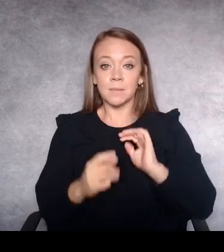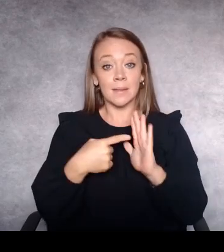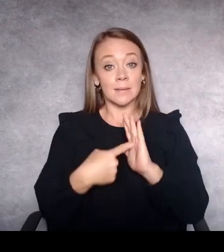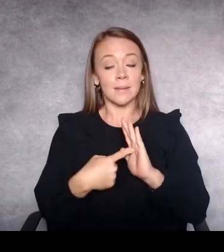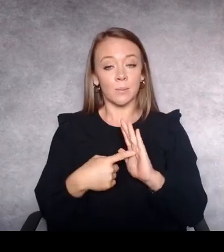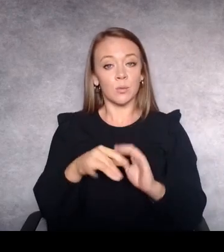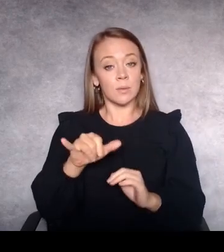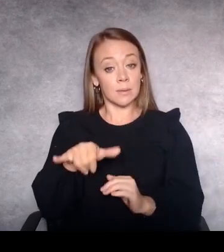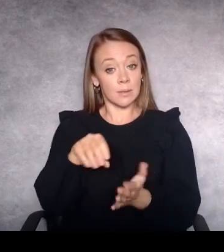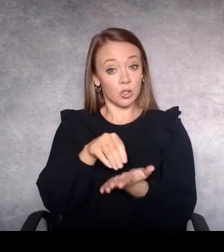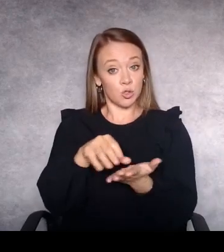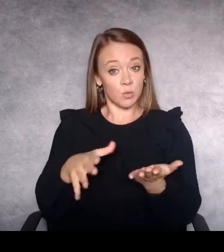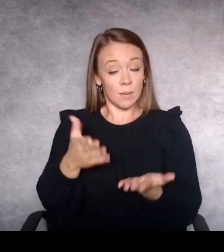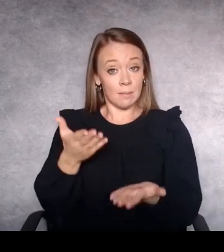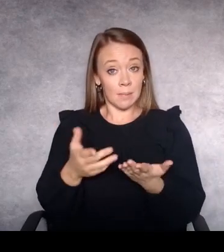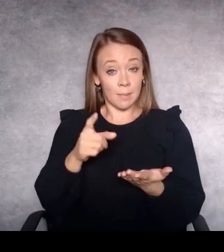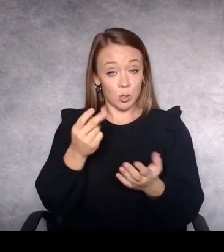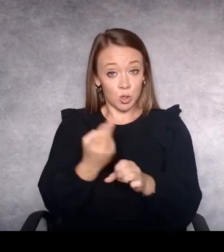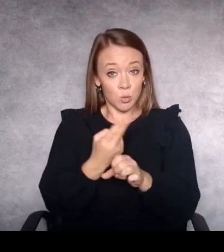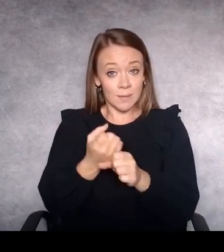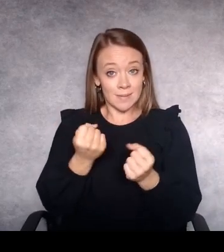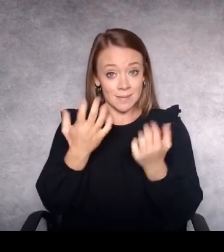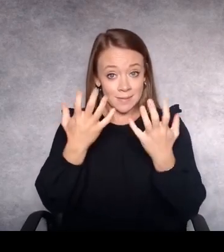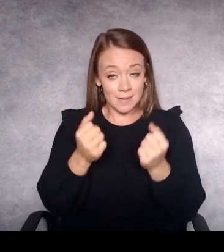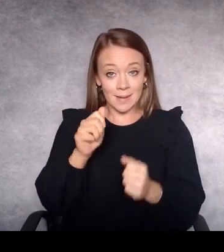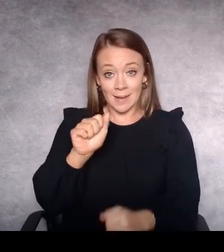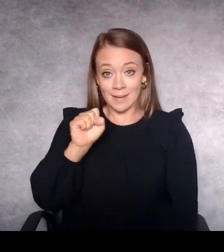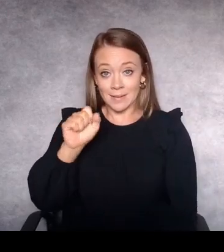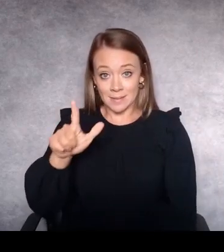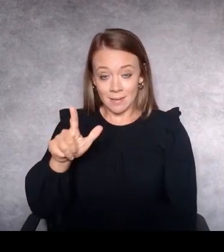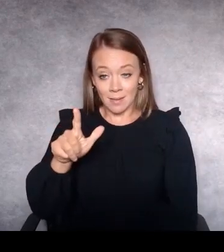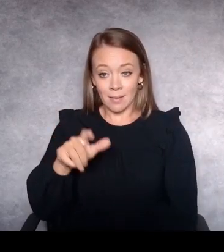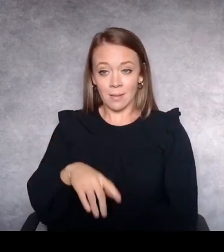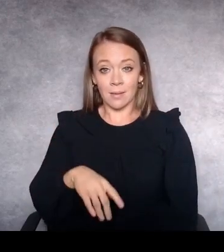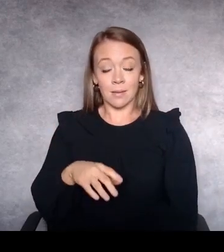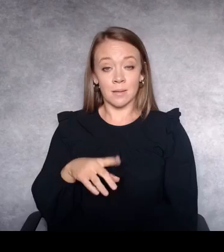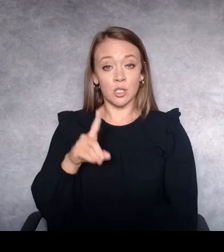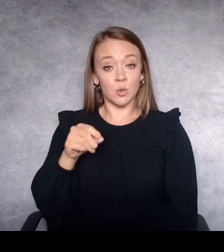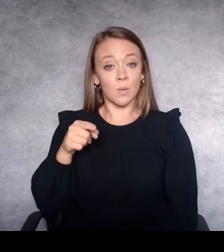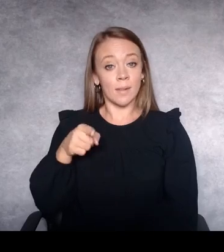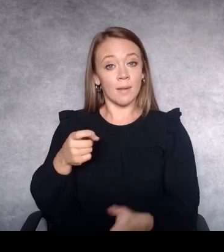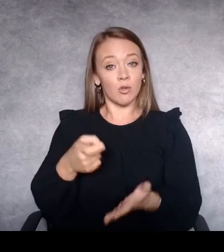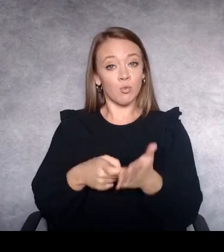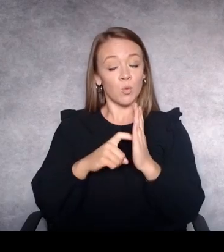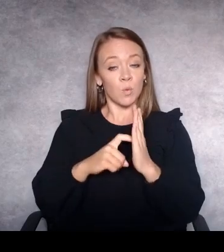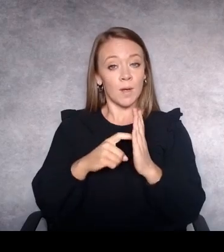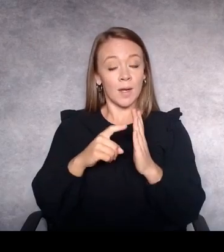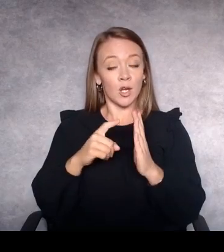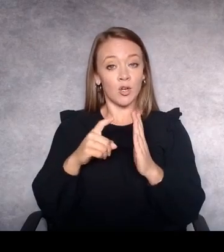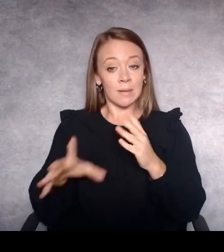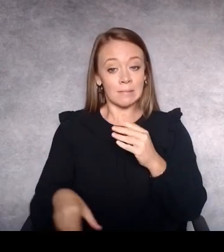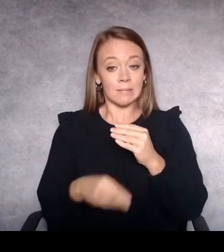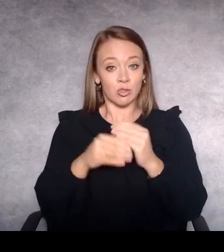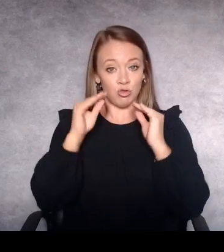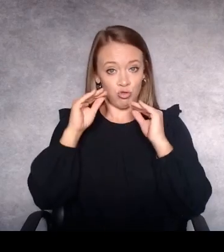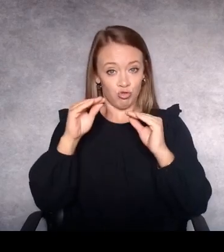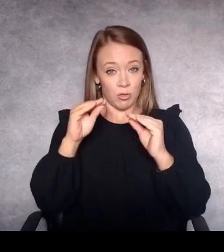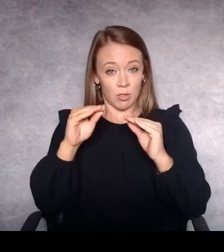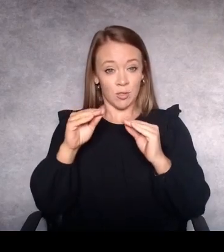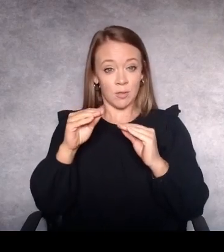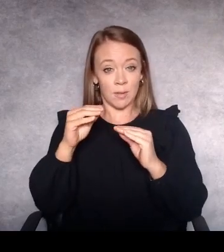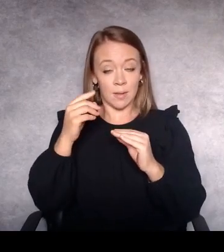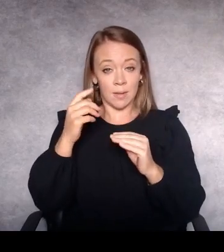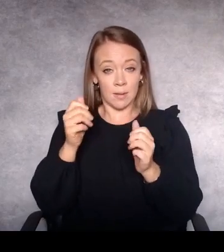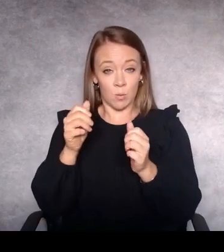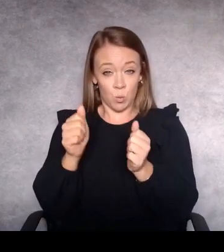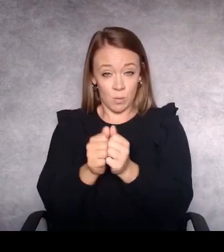example, does the student use American Sign Language, or ASL, and do they require additional instruction in ASL if